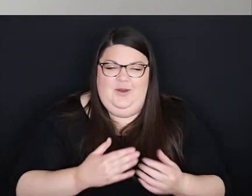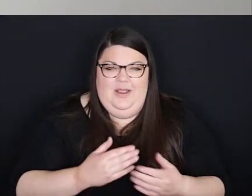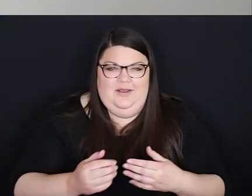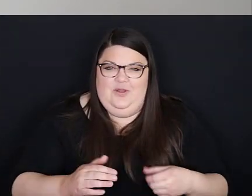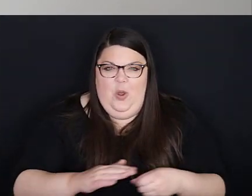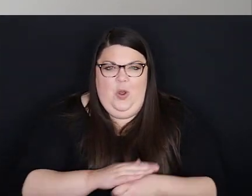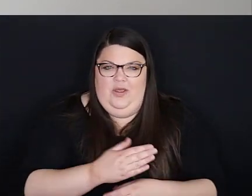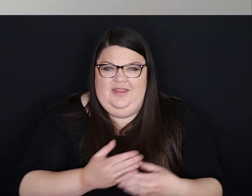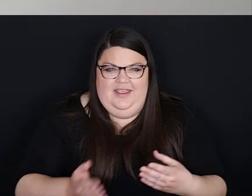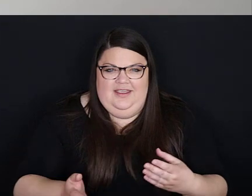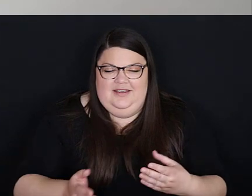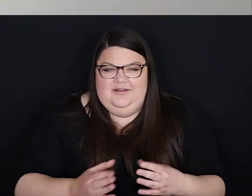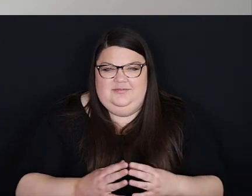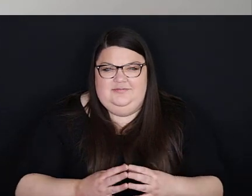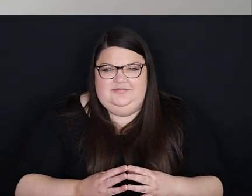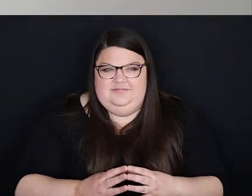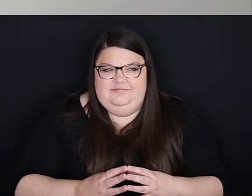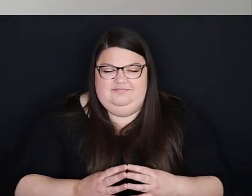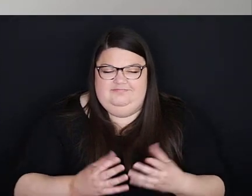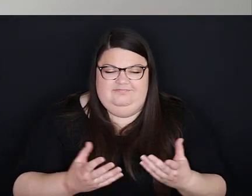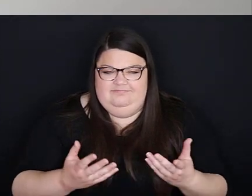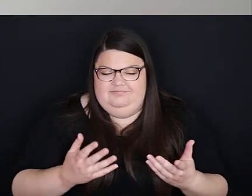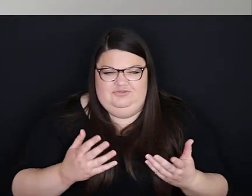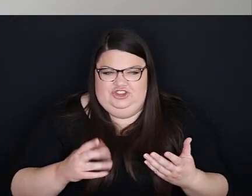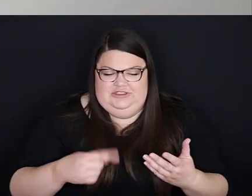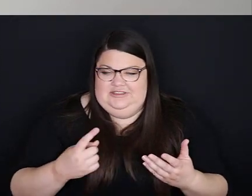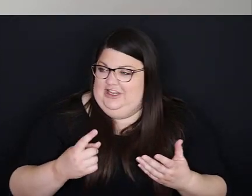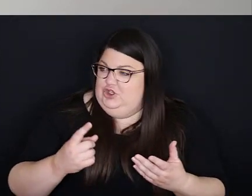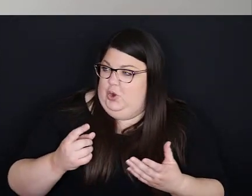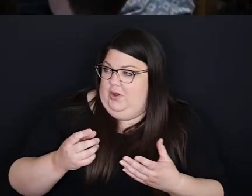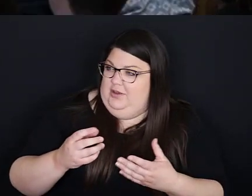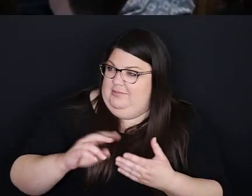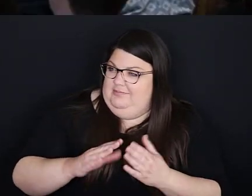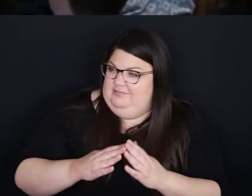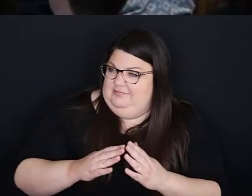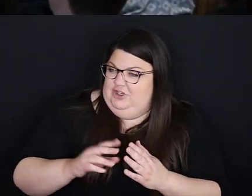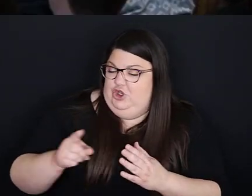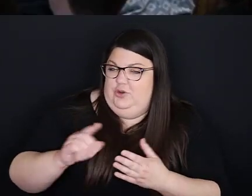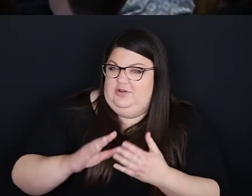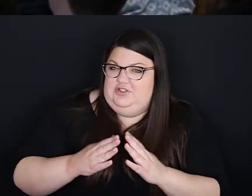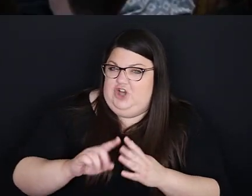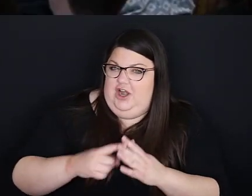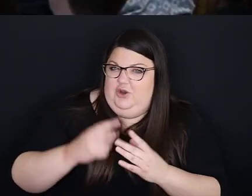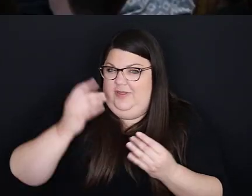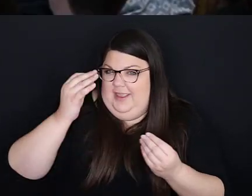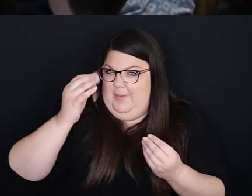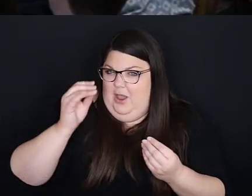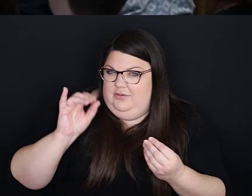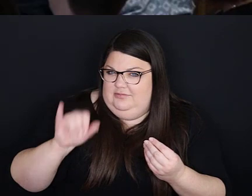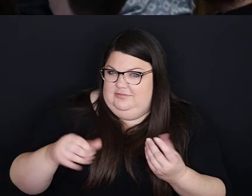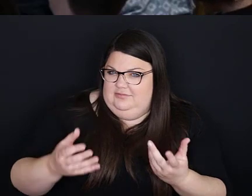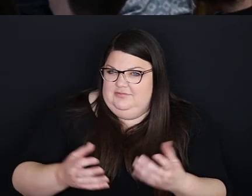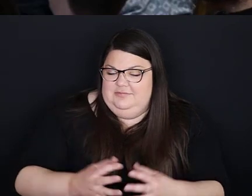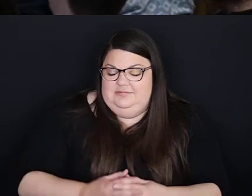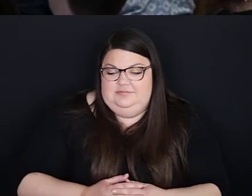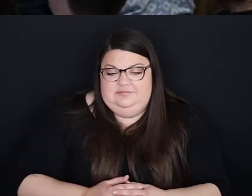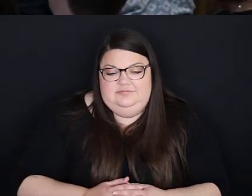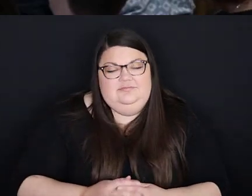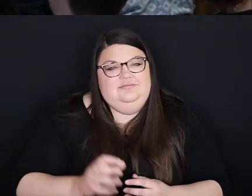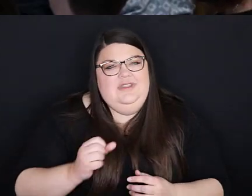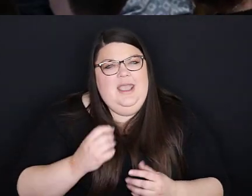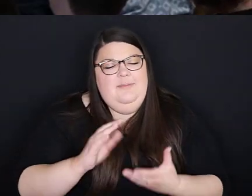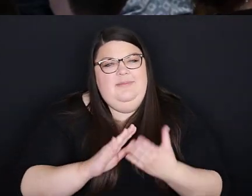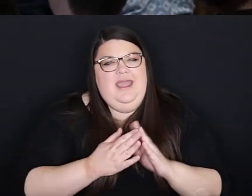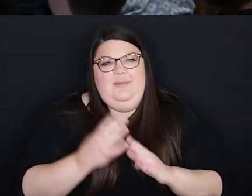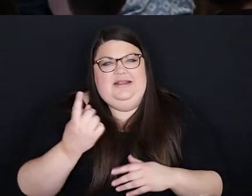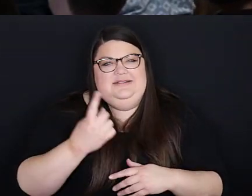Anyway, the whole thing, you know, and so it got you thinking about... That was, you know,